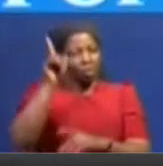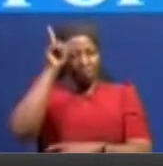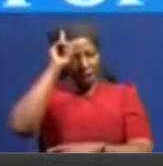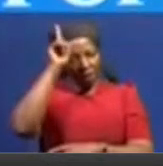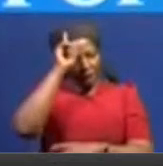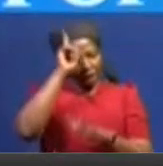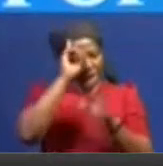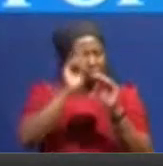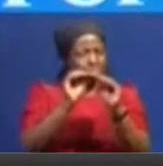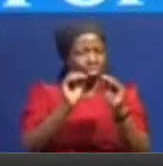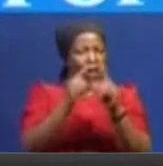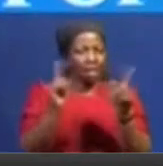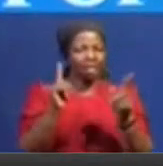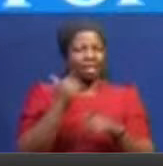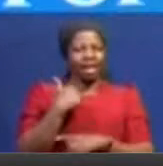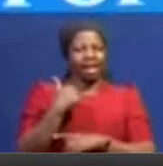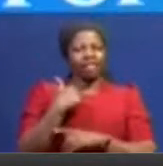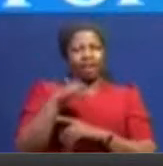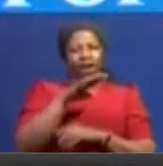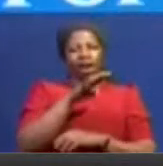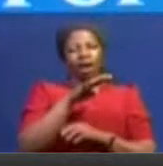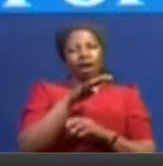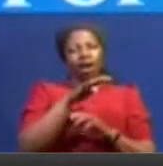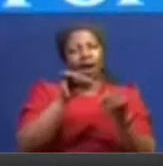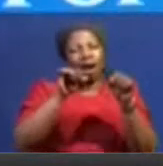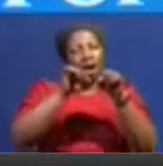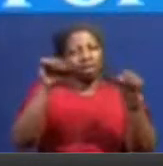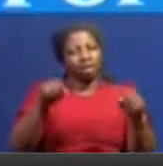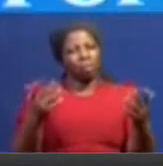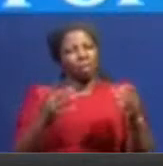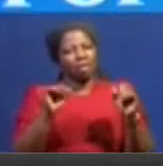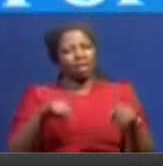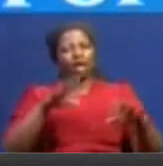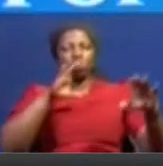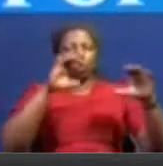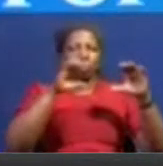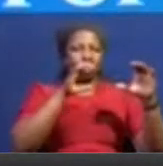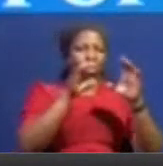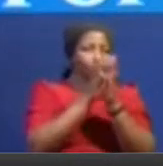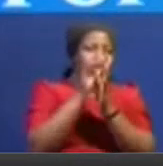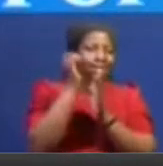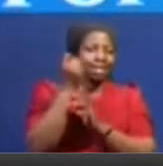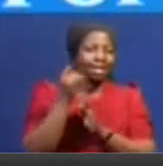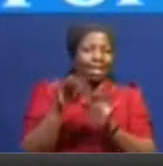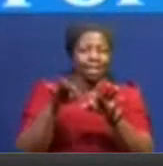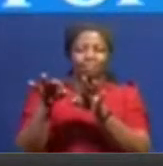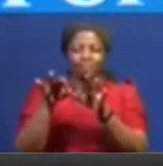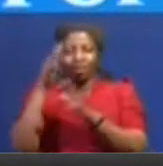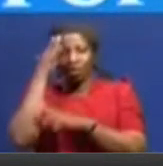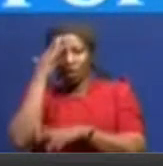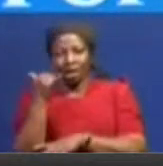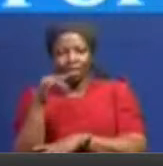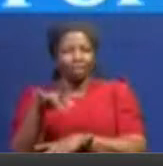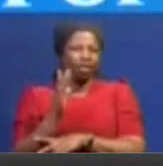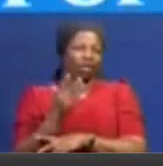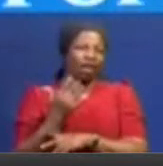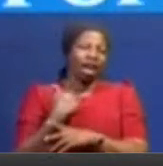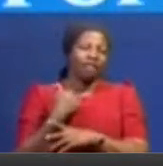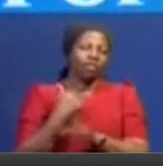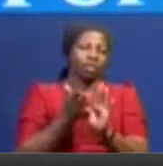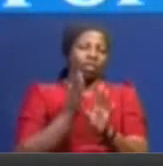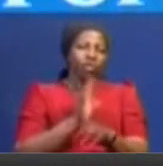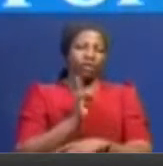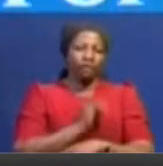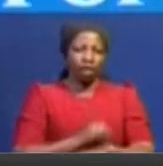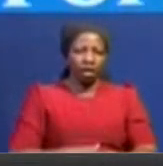to Kenya that this is why we are saying we are on this side. And before the results are released, then they should be given